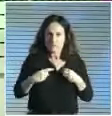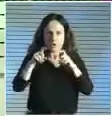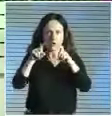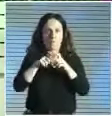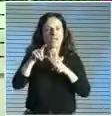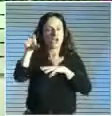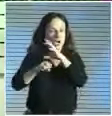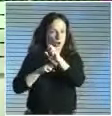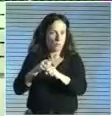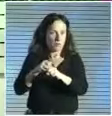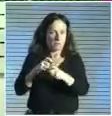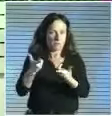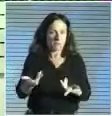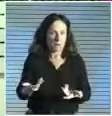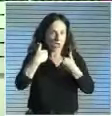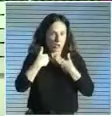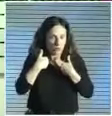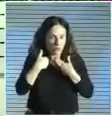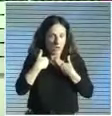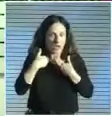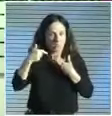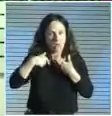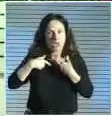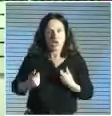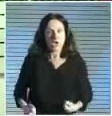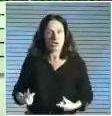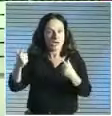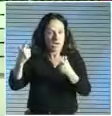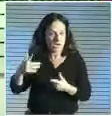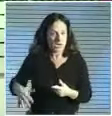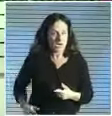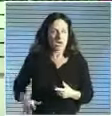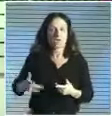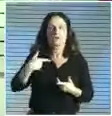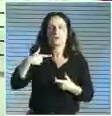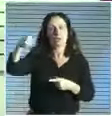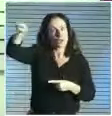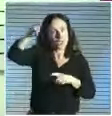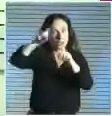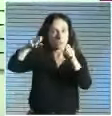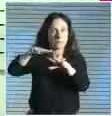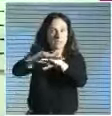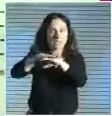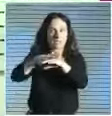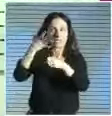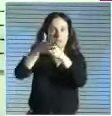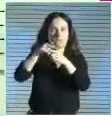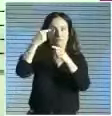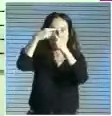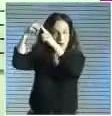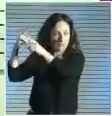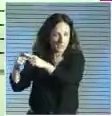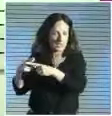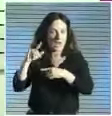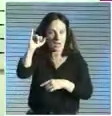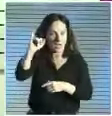so they've got a network of manufacturers who they've vetted to ensure that those products are going to perform in the hotel the way they need to. The supply